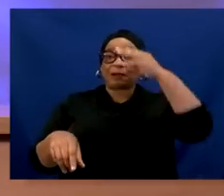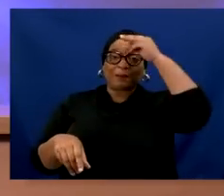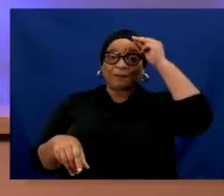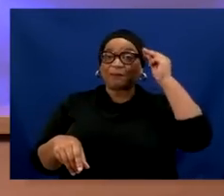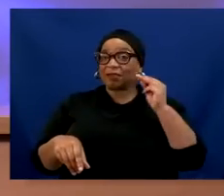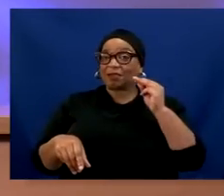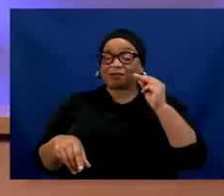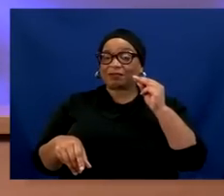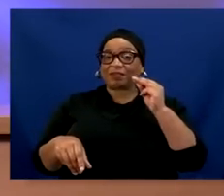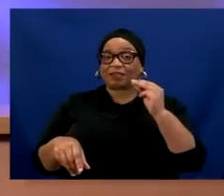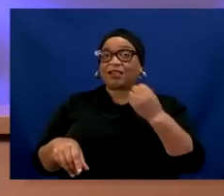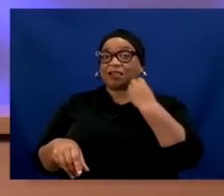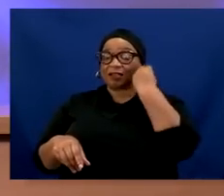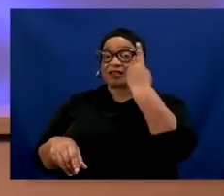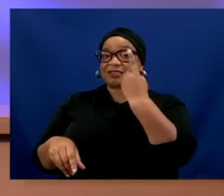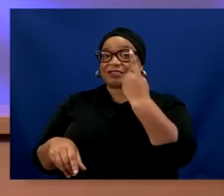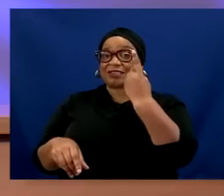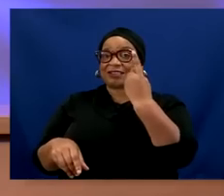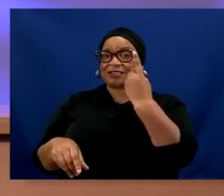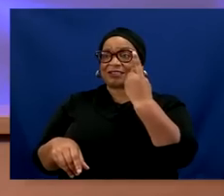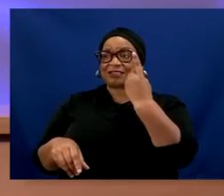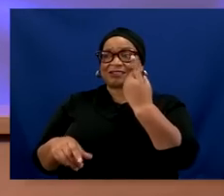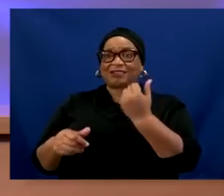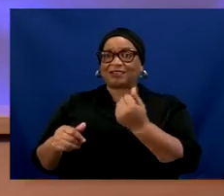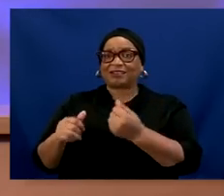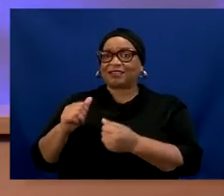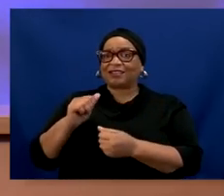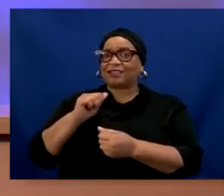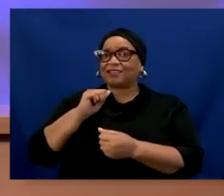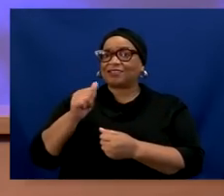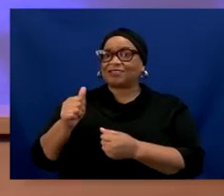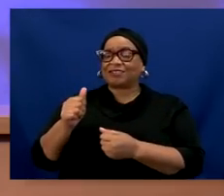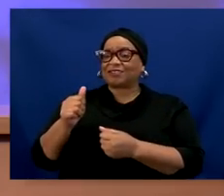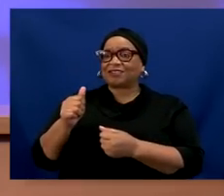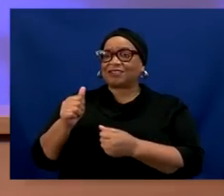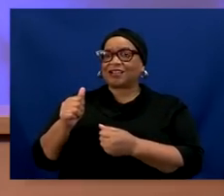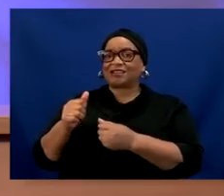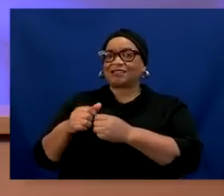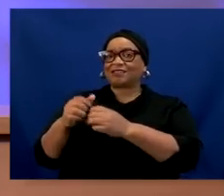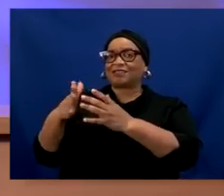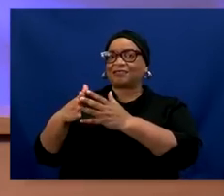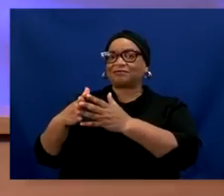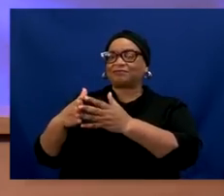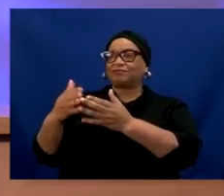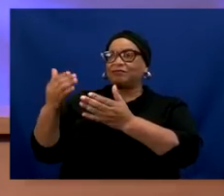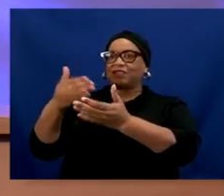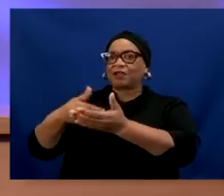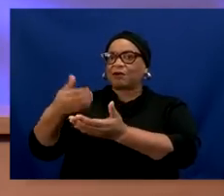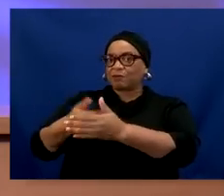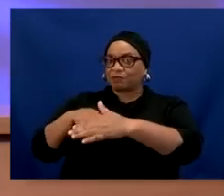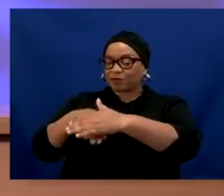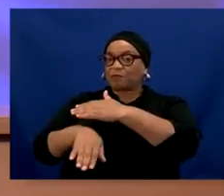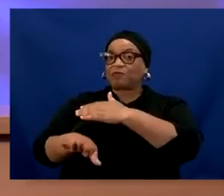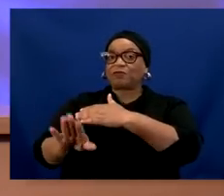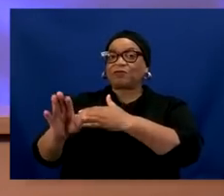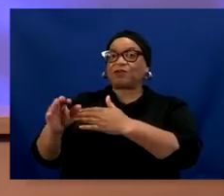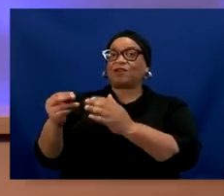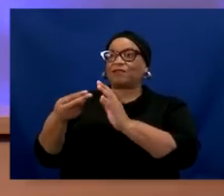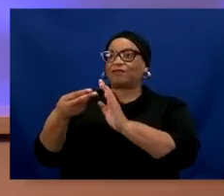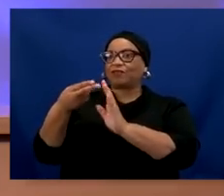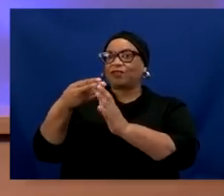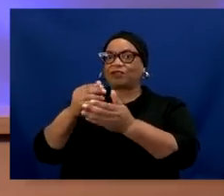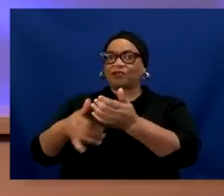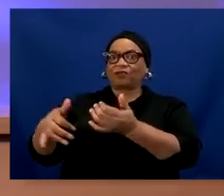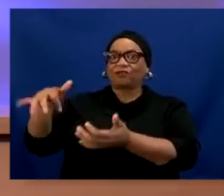because she understands that she is not one of aristocracy. Have I told you that? She is not one of nobility.